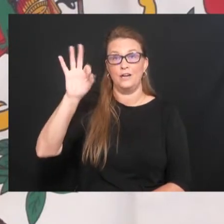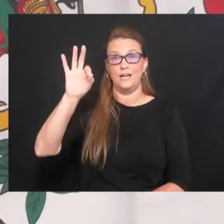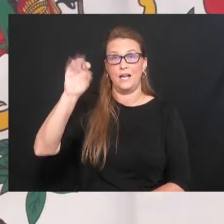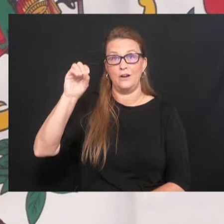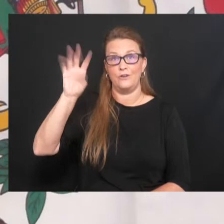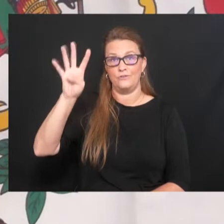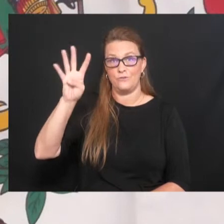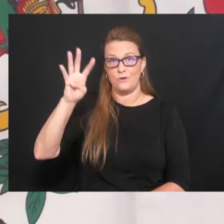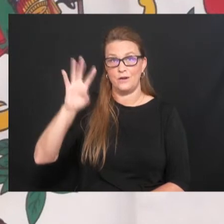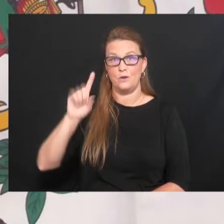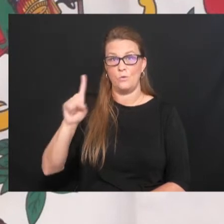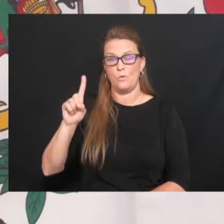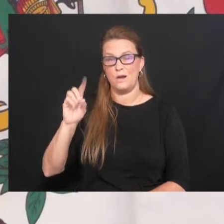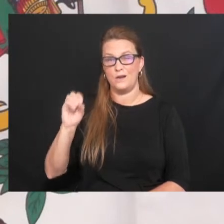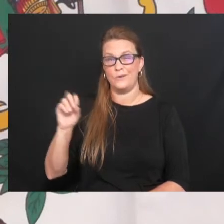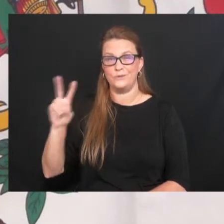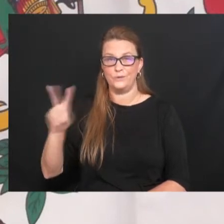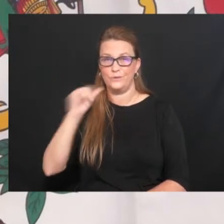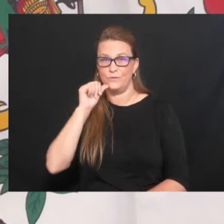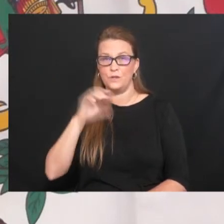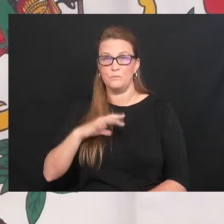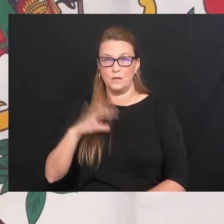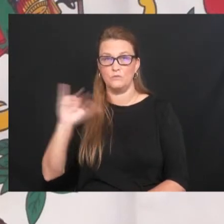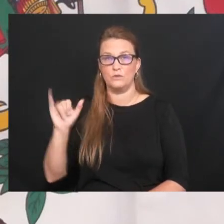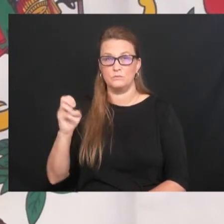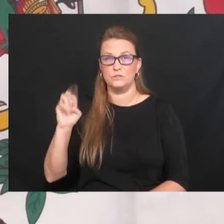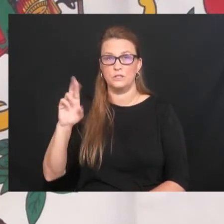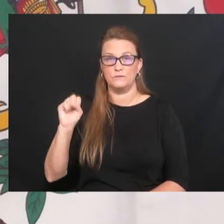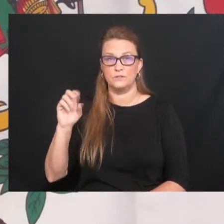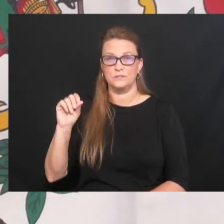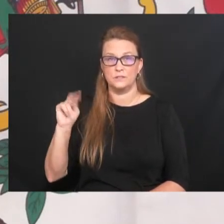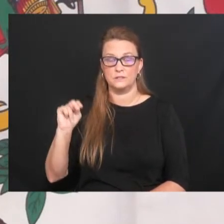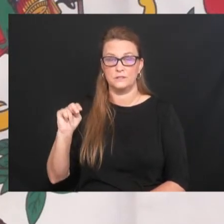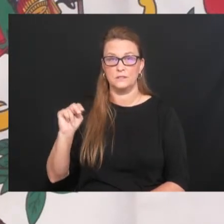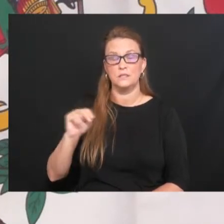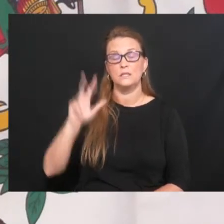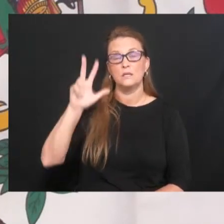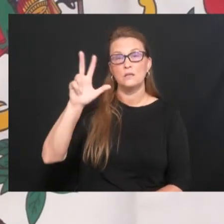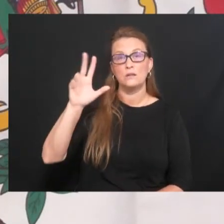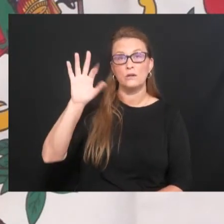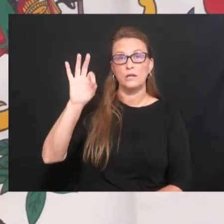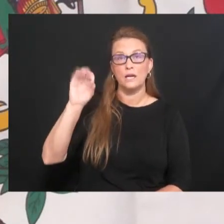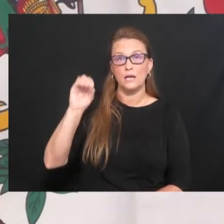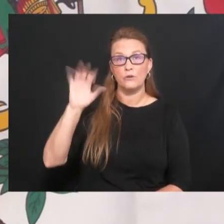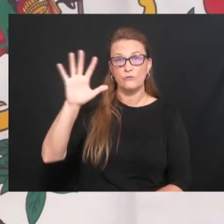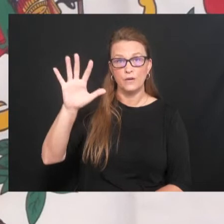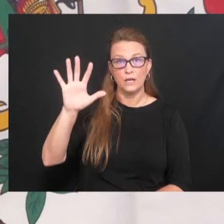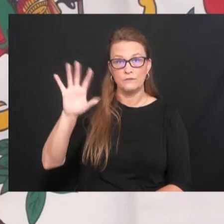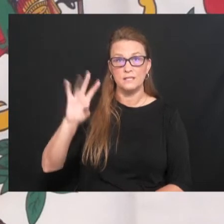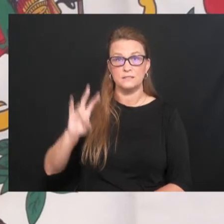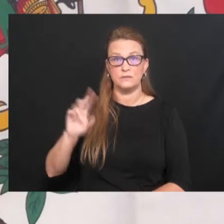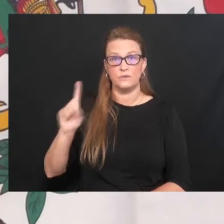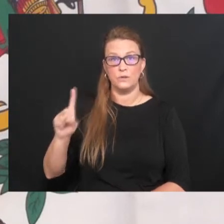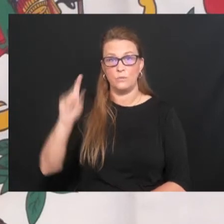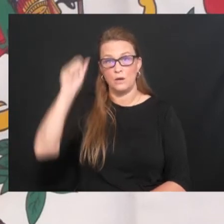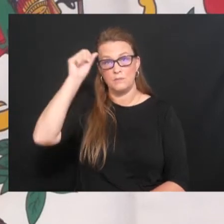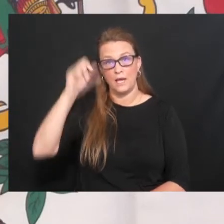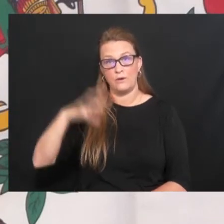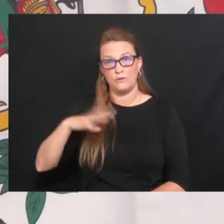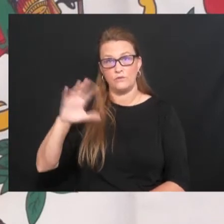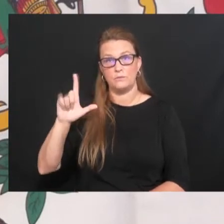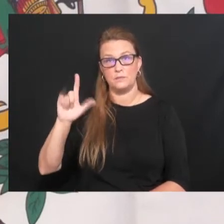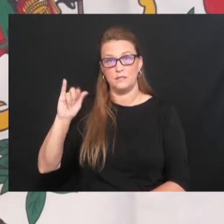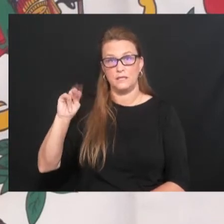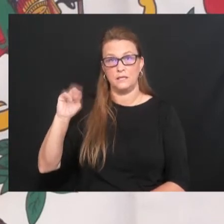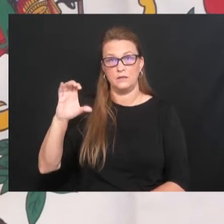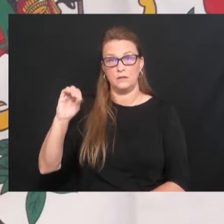3,904th death, a 102-year-old female from Jefferson County. The 3,905th death, a 71-year-old male from Lincoln